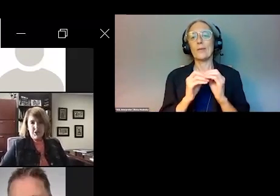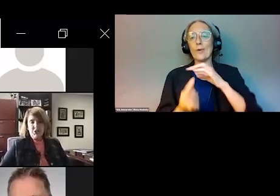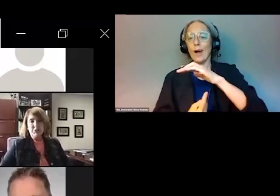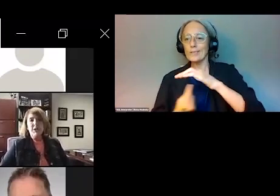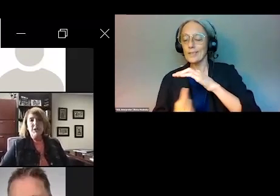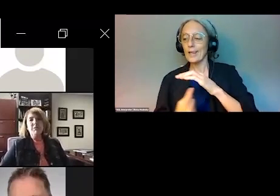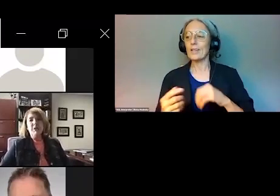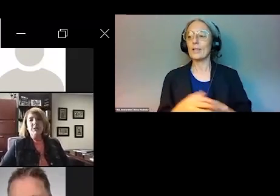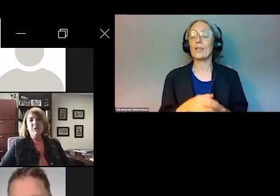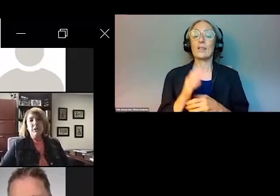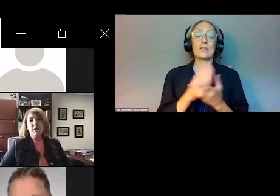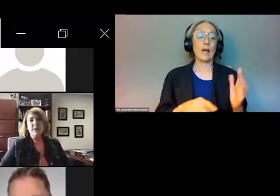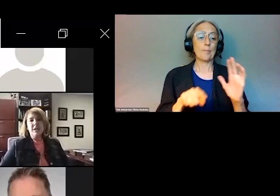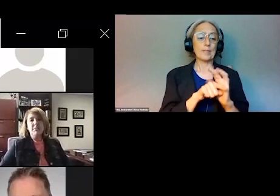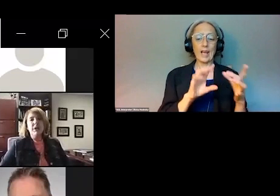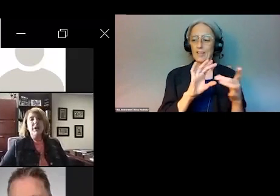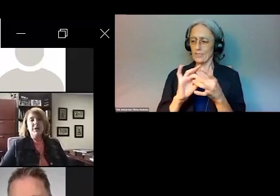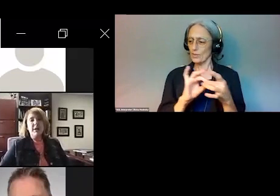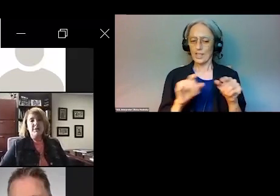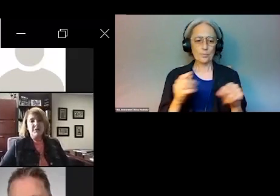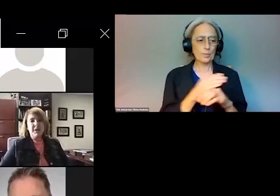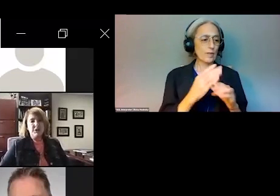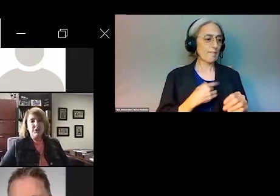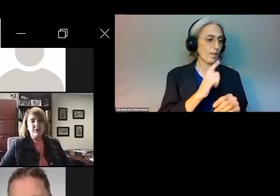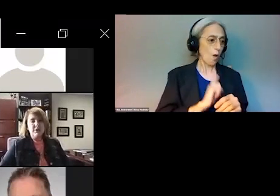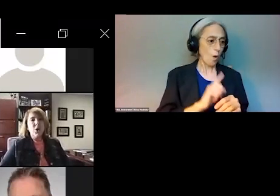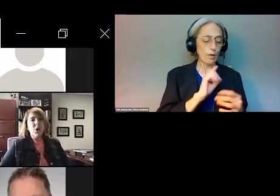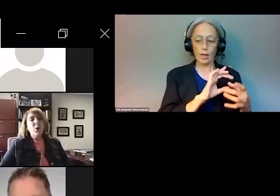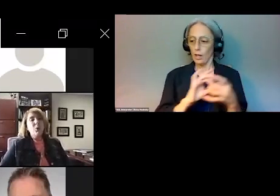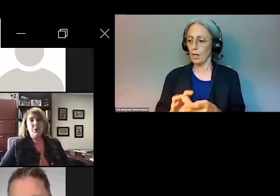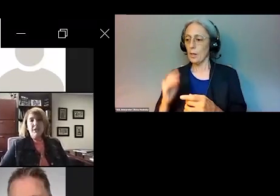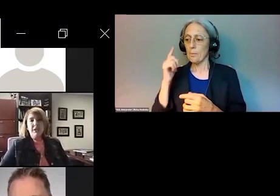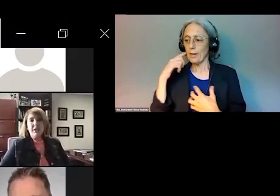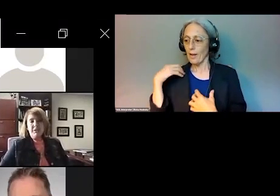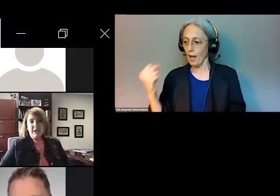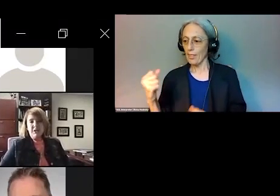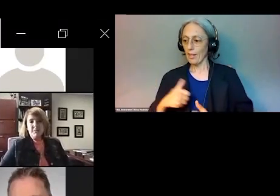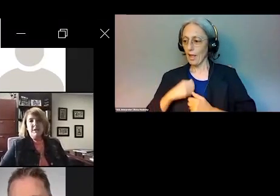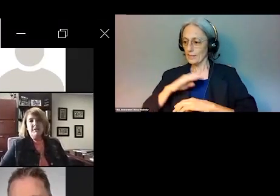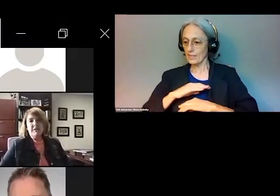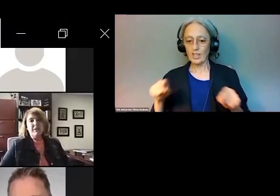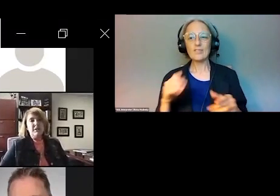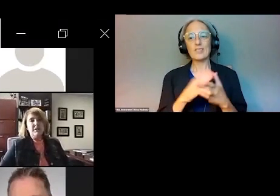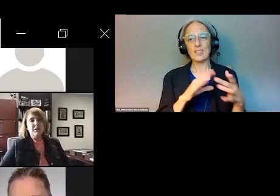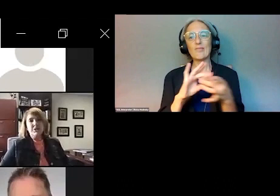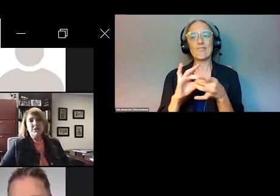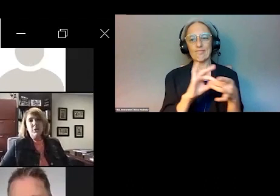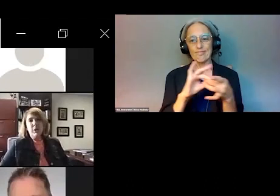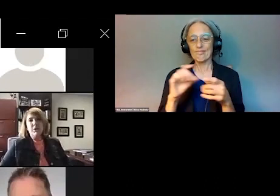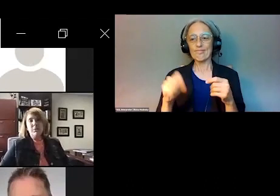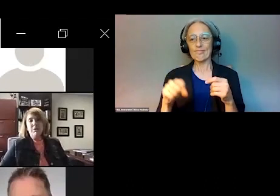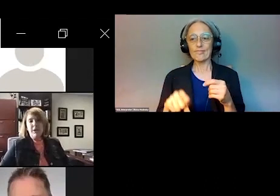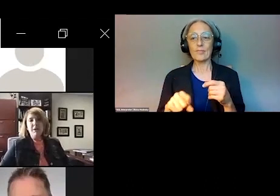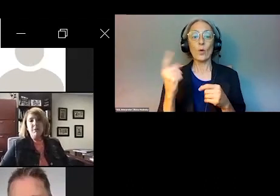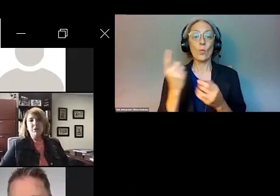negative associations between feelings of loneliness and mental health and life satisfaction. One protective factor that's been identified in the